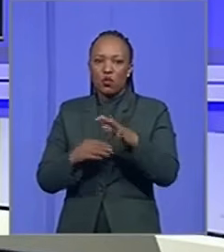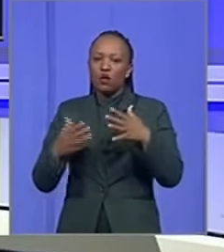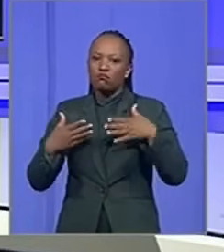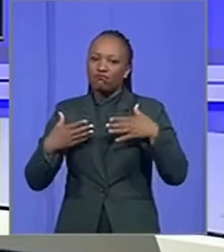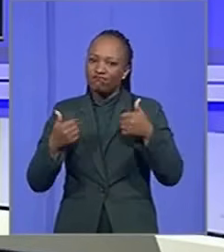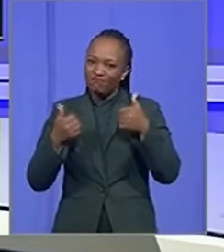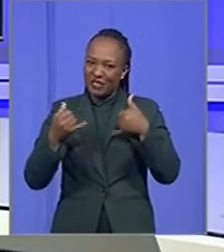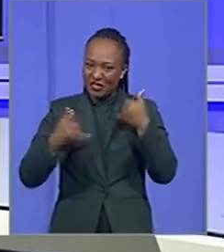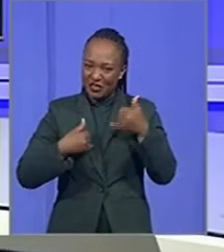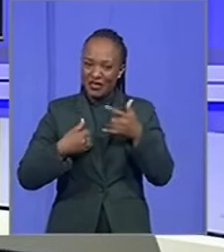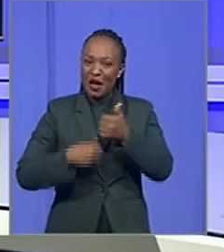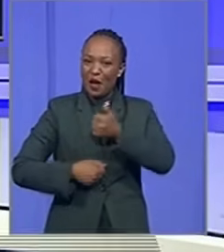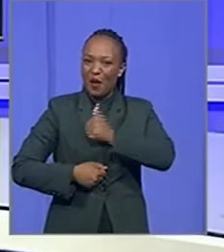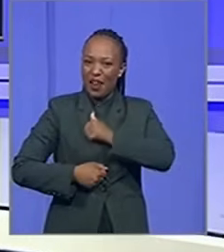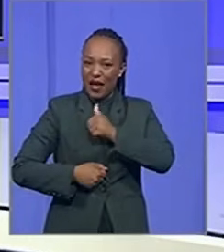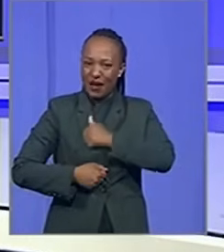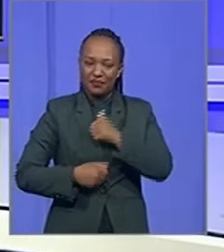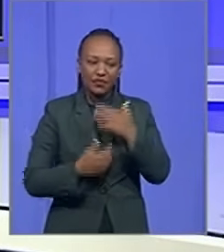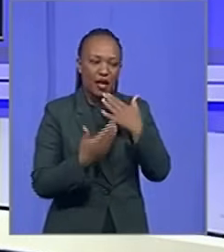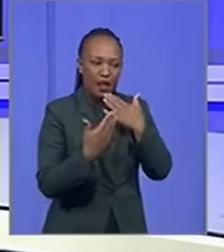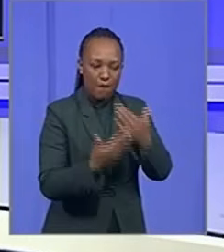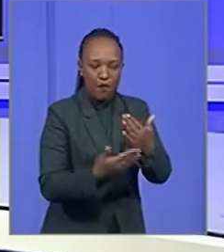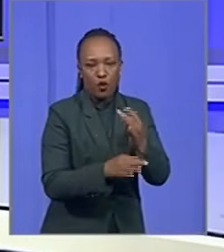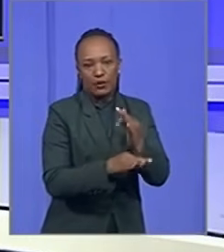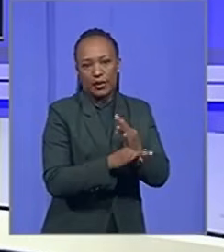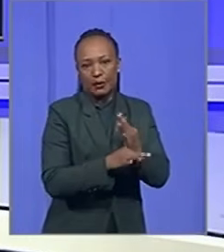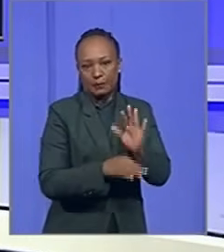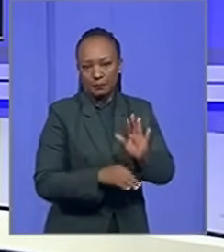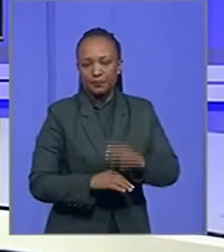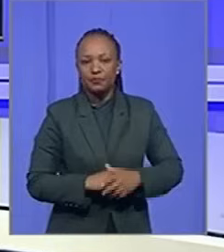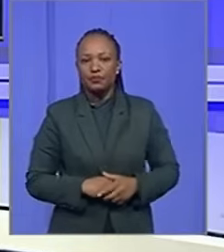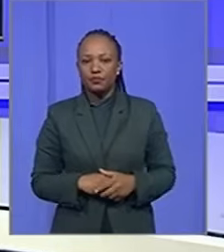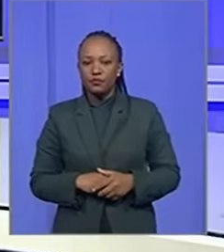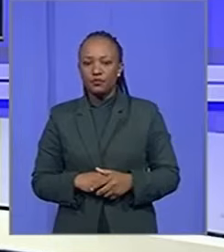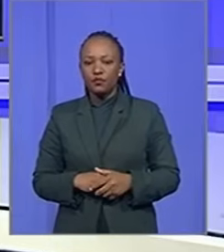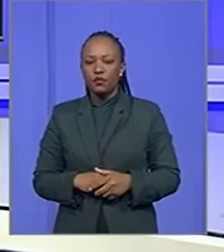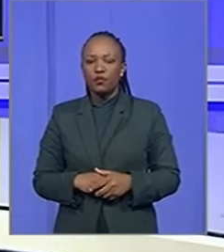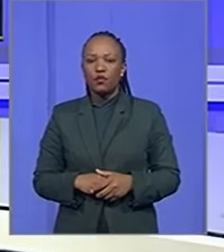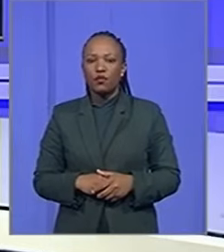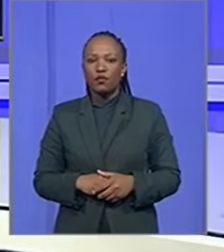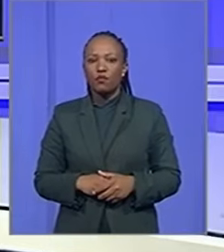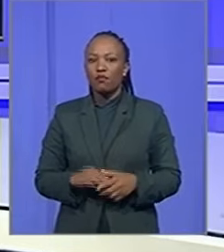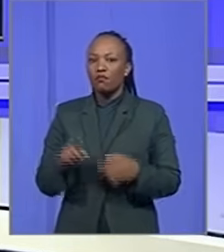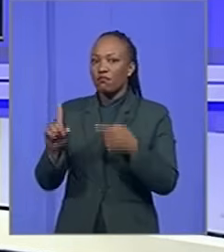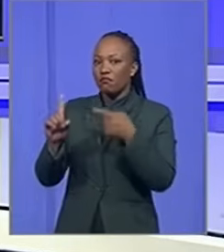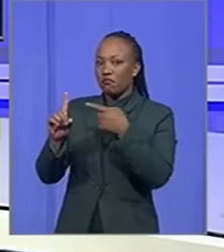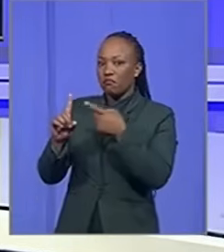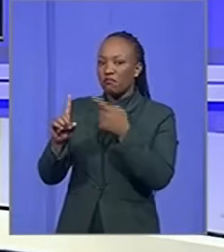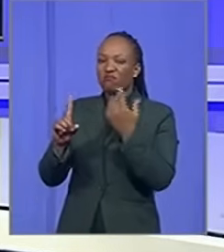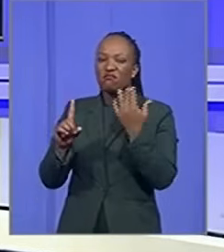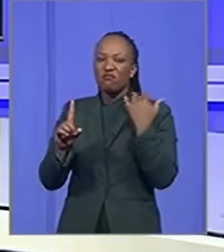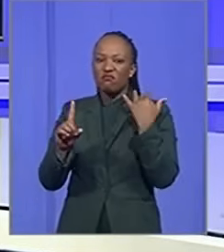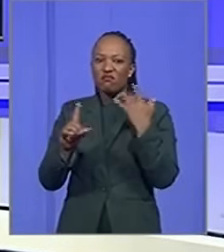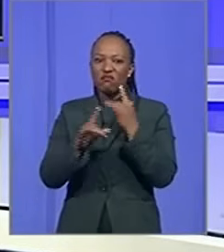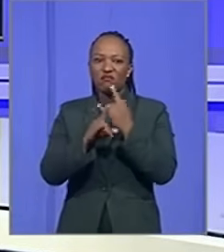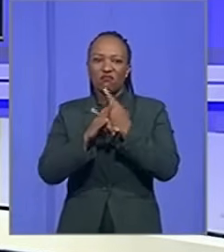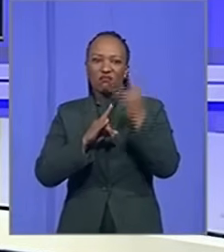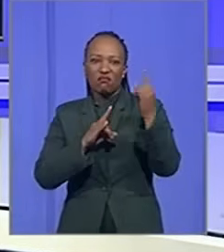mahlonolo. Ya le ntate. Mui eo ke Mampudi